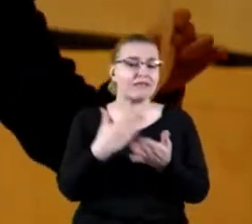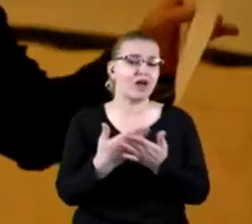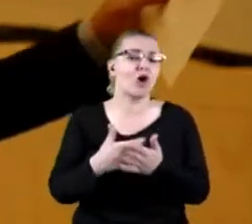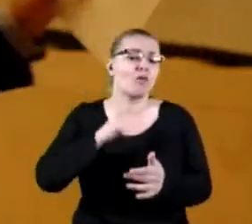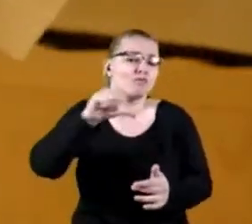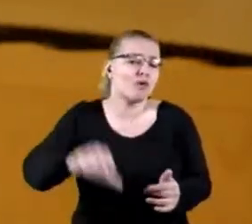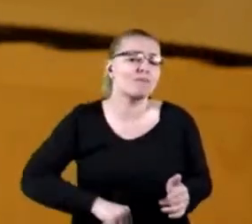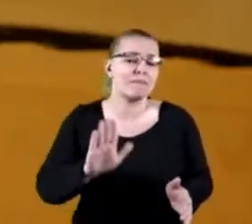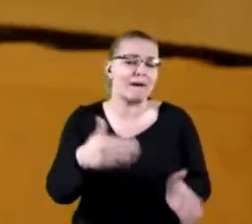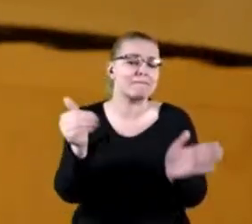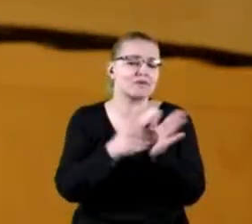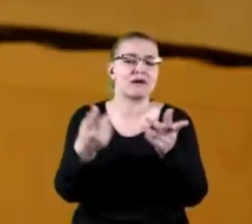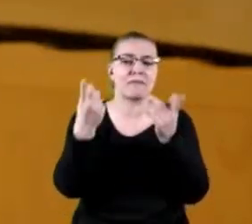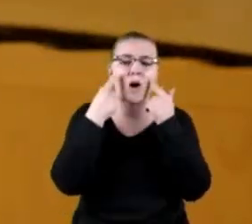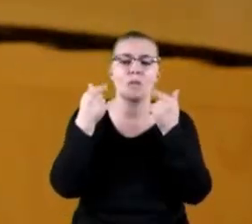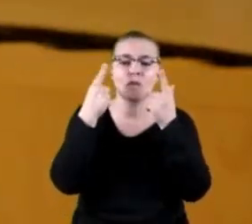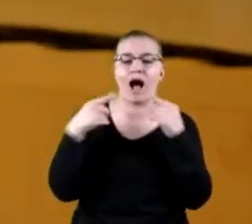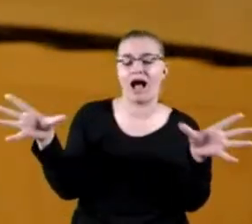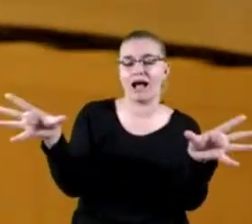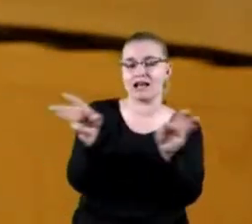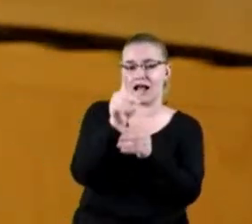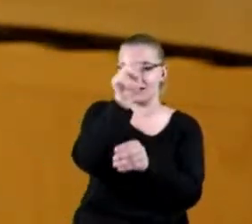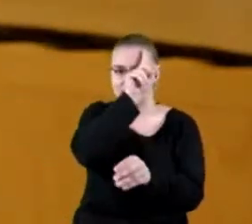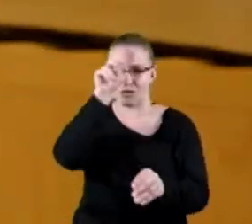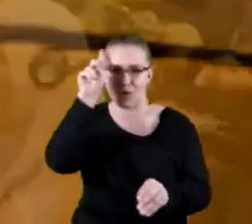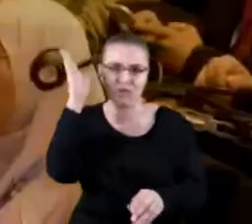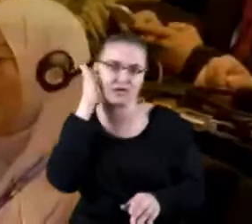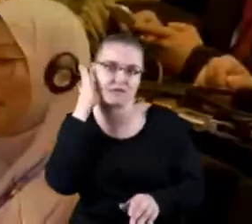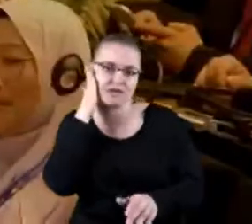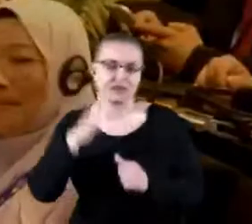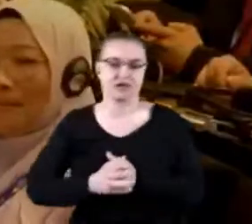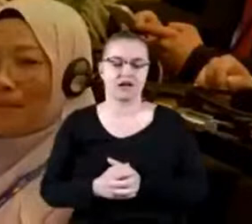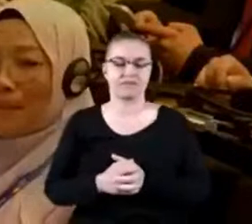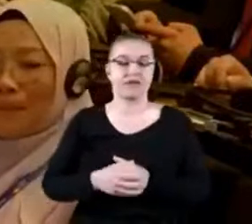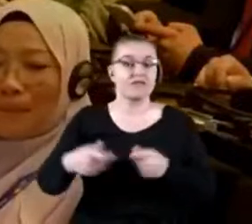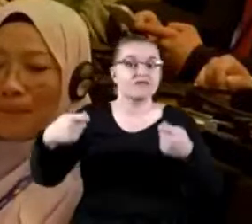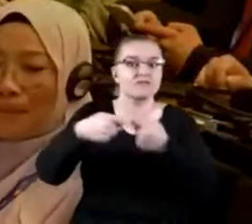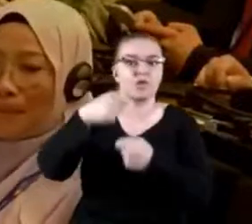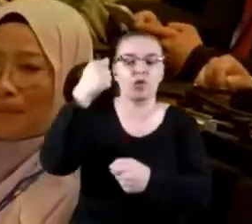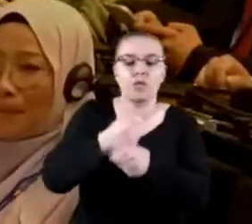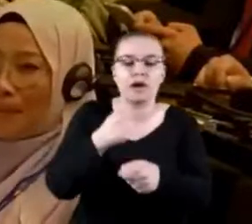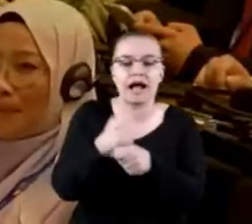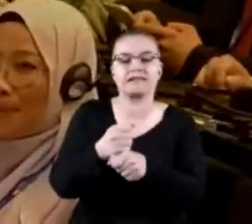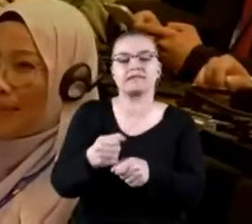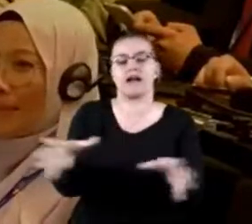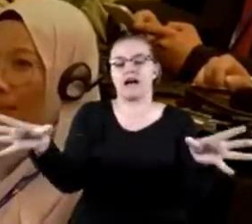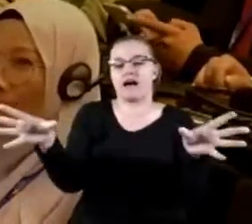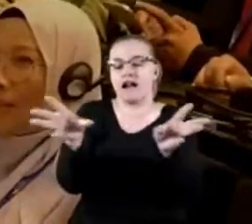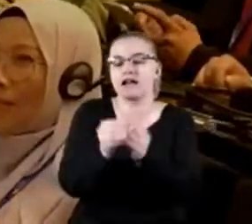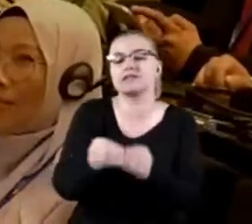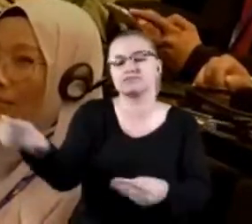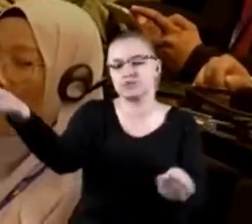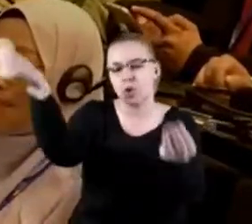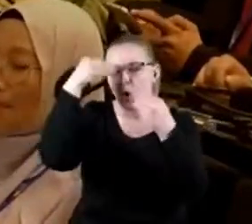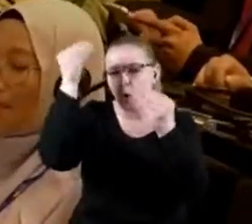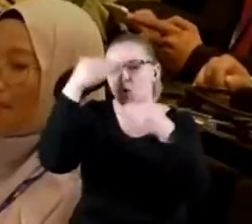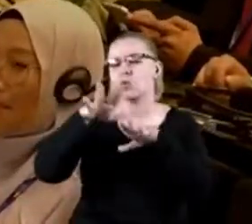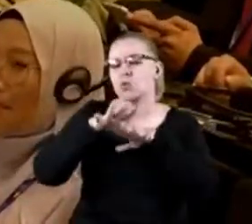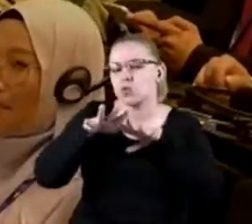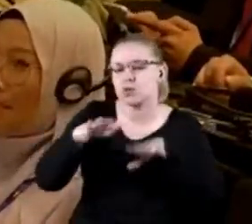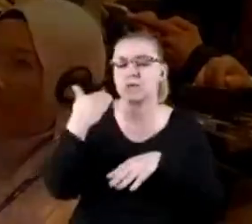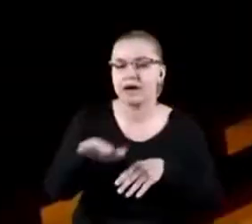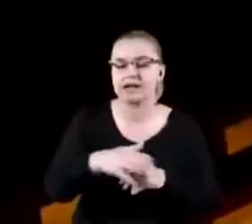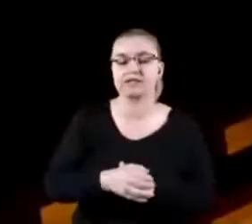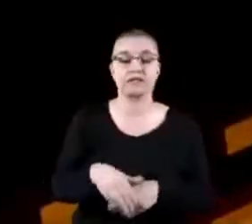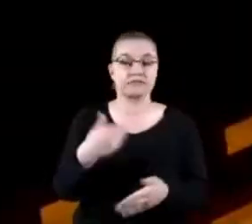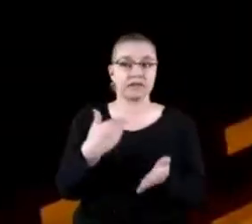Because by working with each other, they learn a lot. I experienced that. So